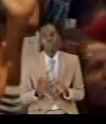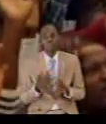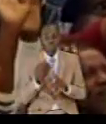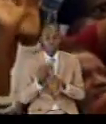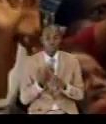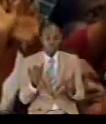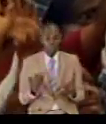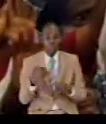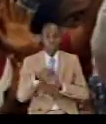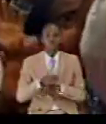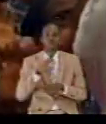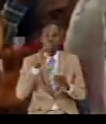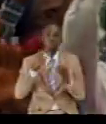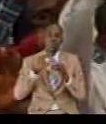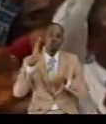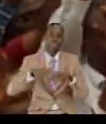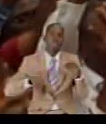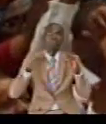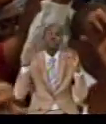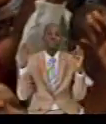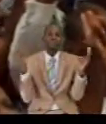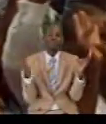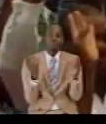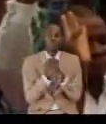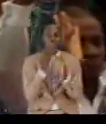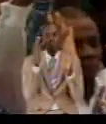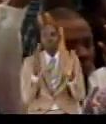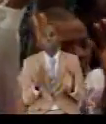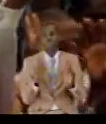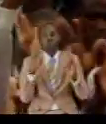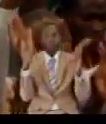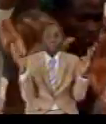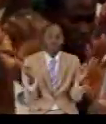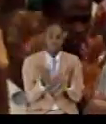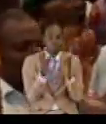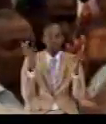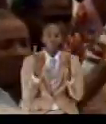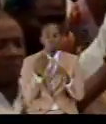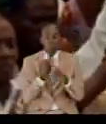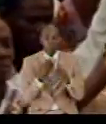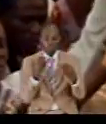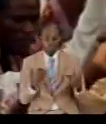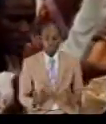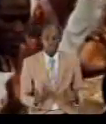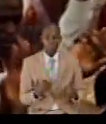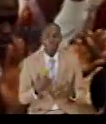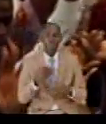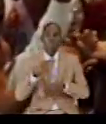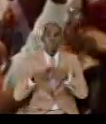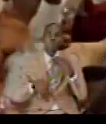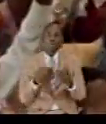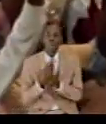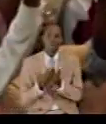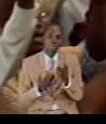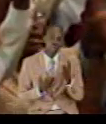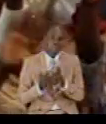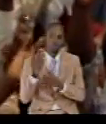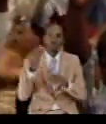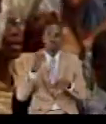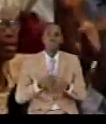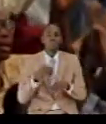you are more than a conqueror. Victory from now all the way in Jesus' name.